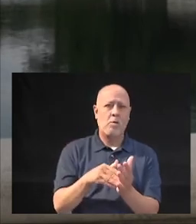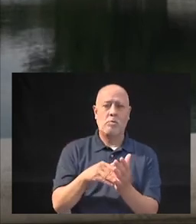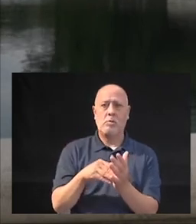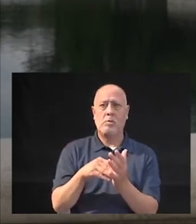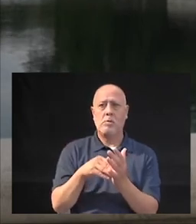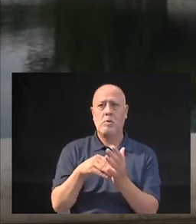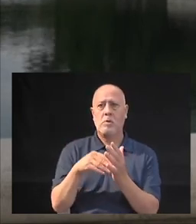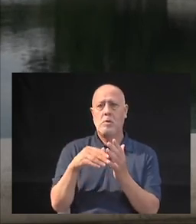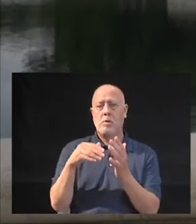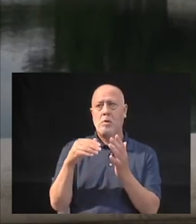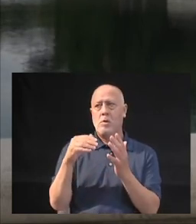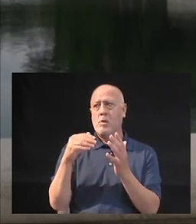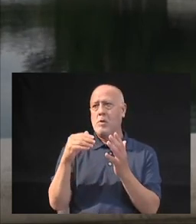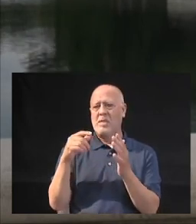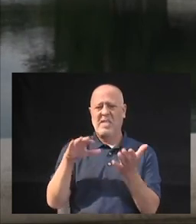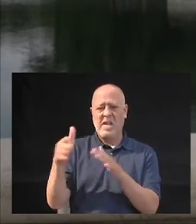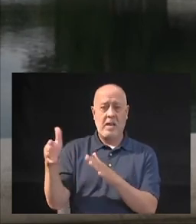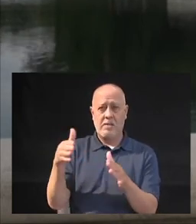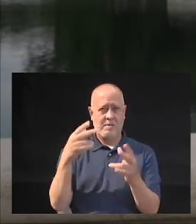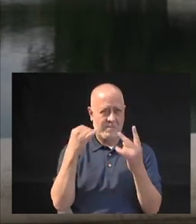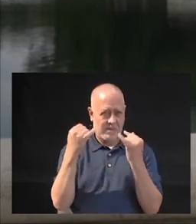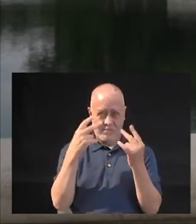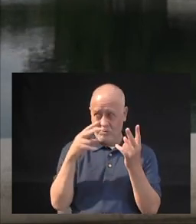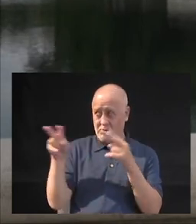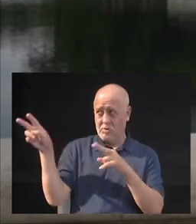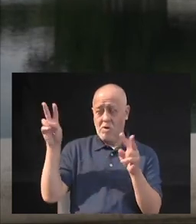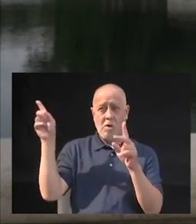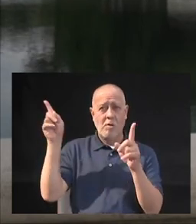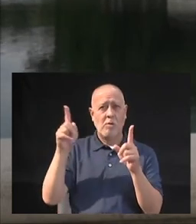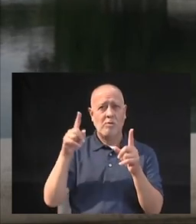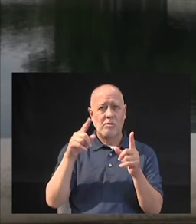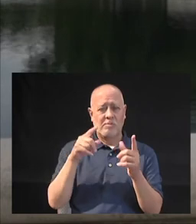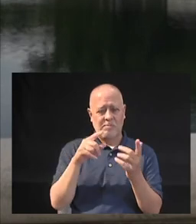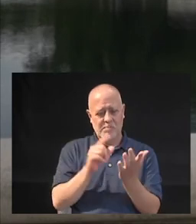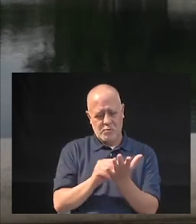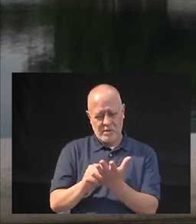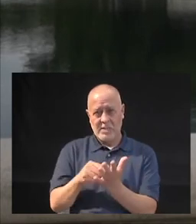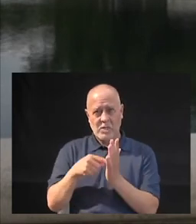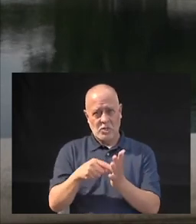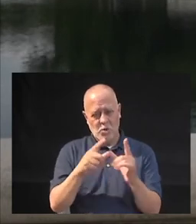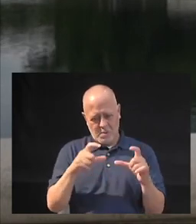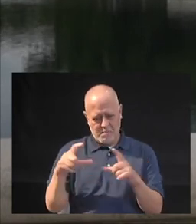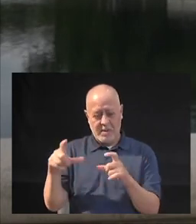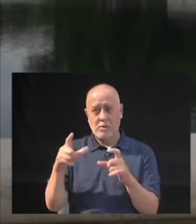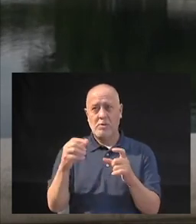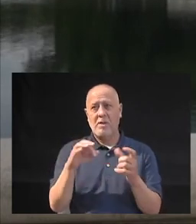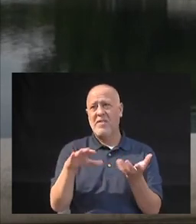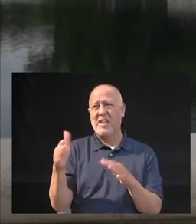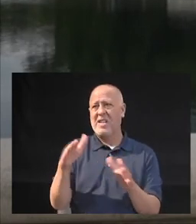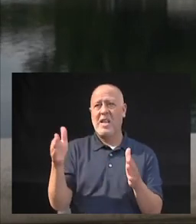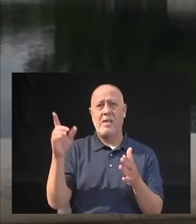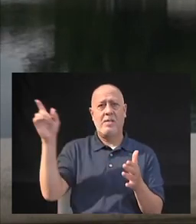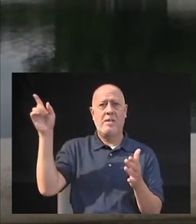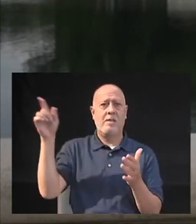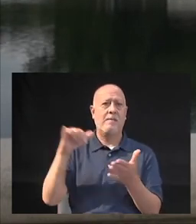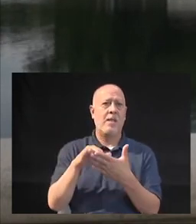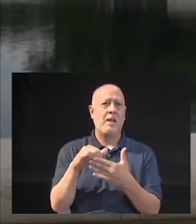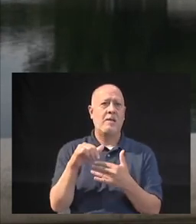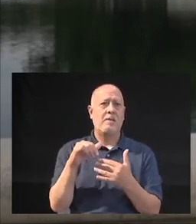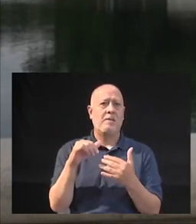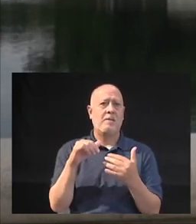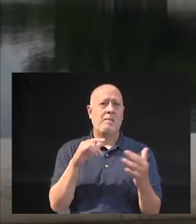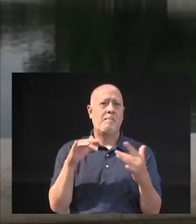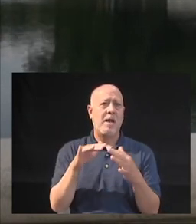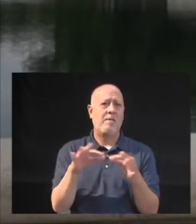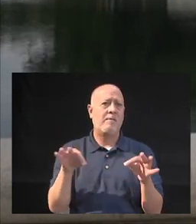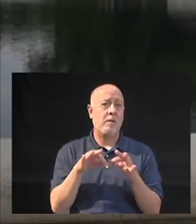of Gettysburg if you've ever looked at those historical prints that show the photographs of the carnage of that battlefield.